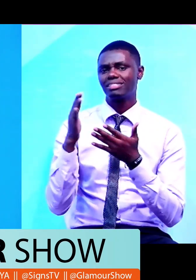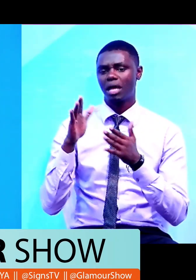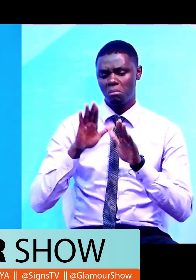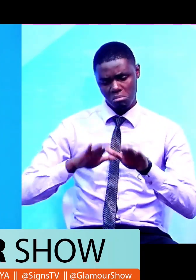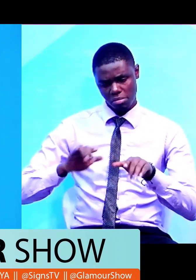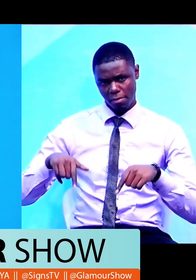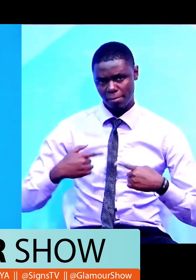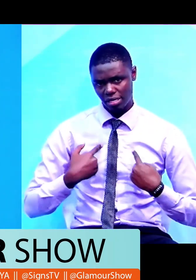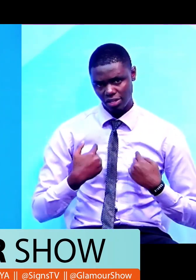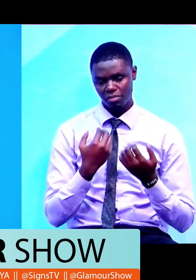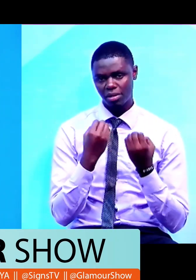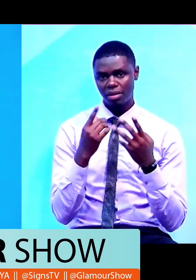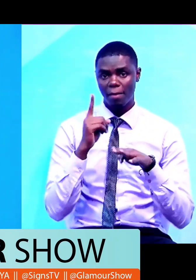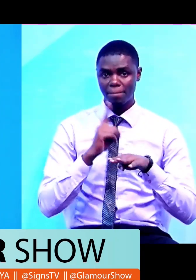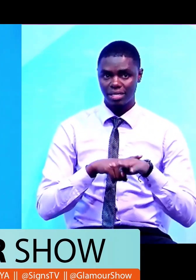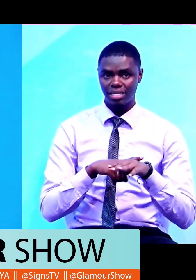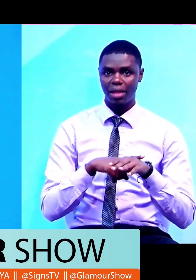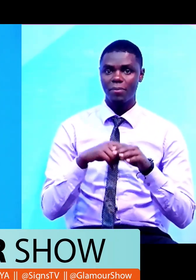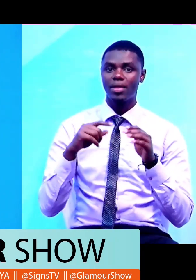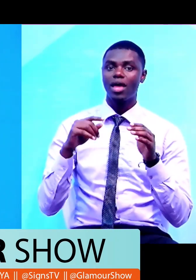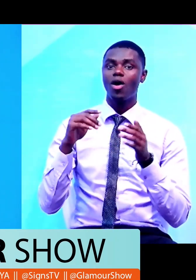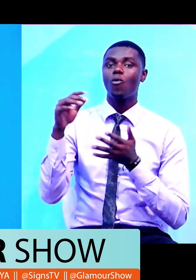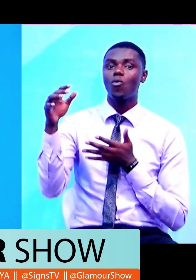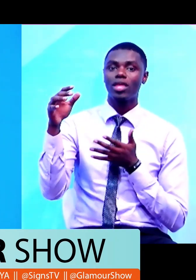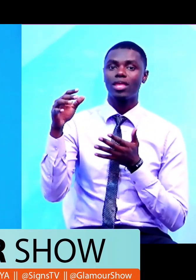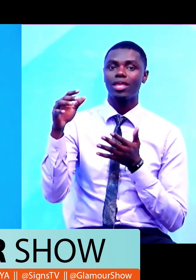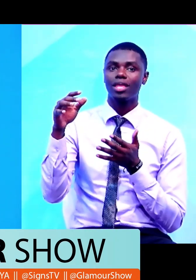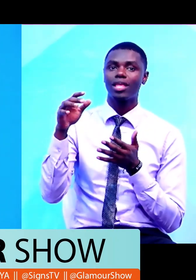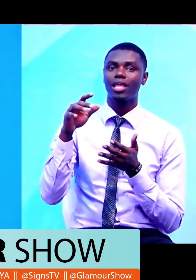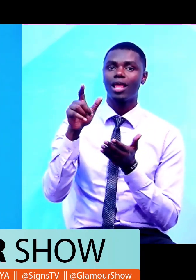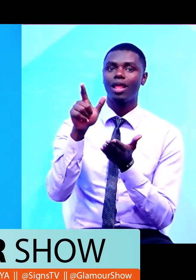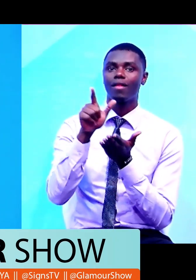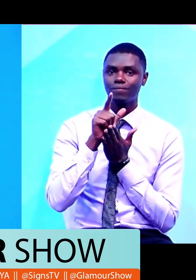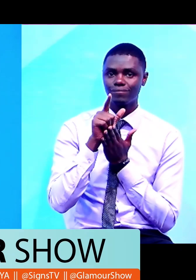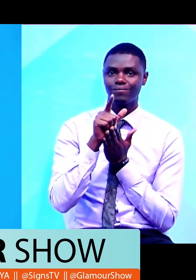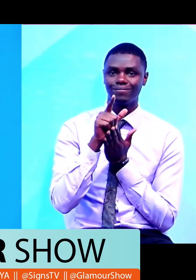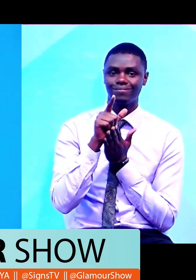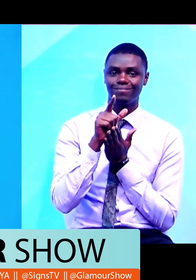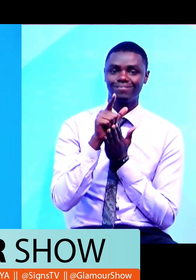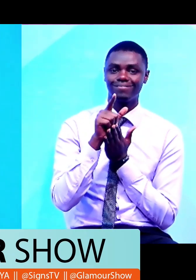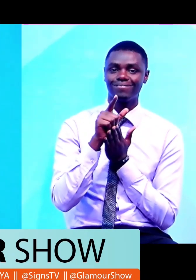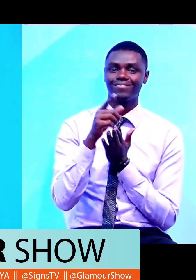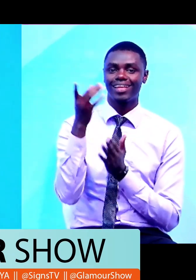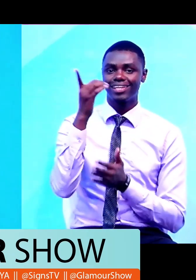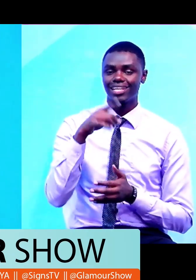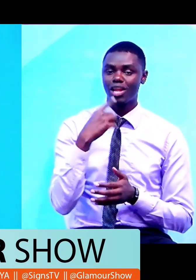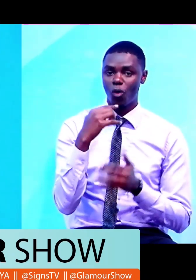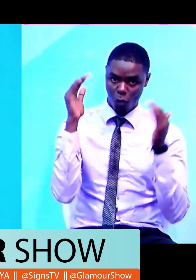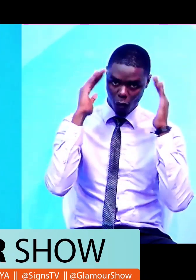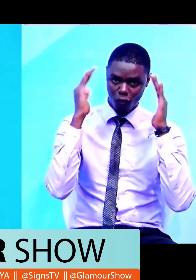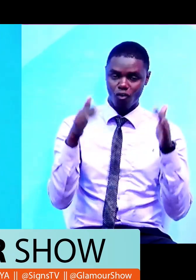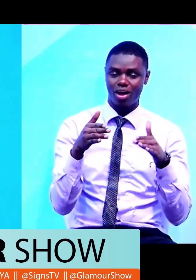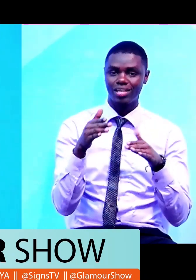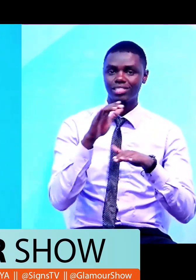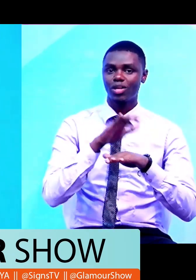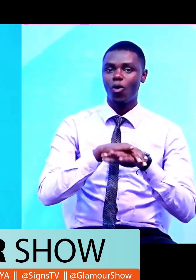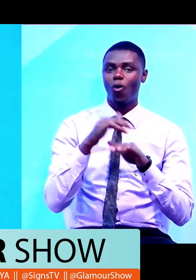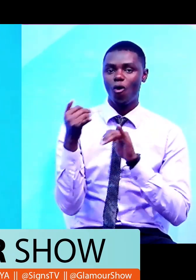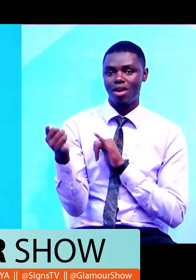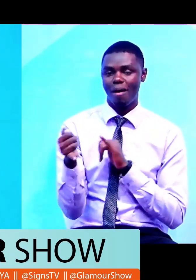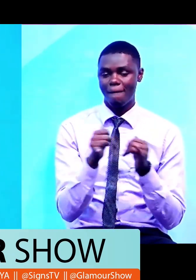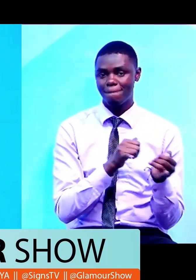of the time we usually hire outfits from designers who just focus on